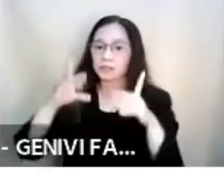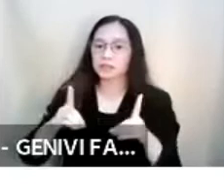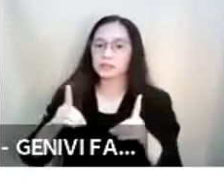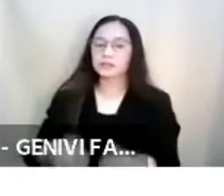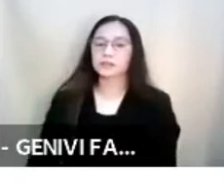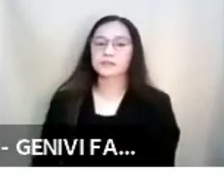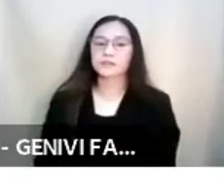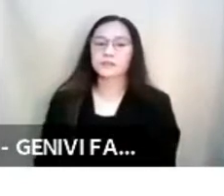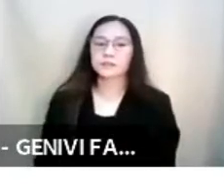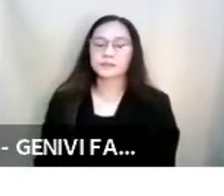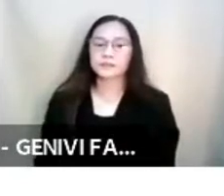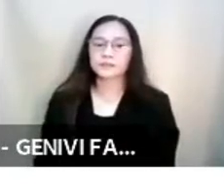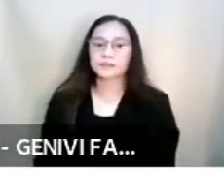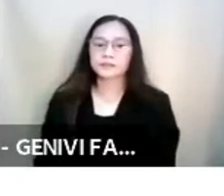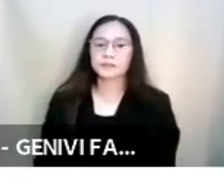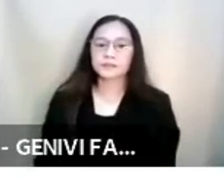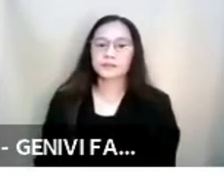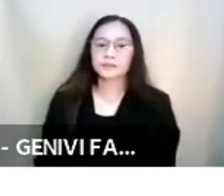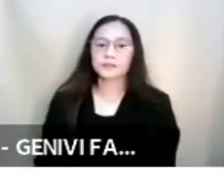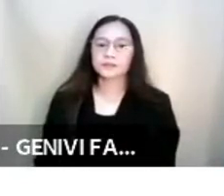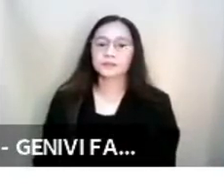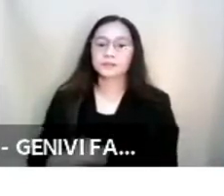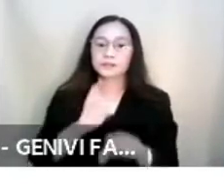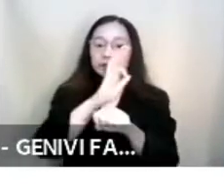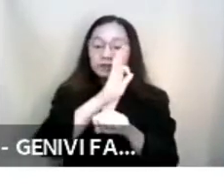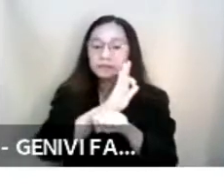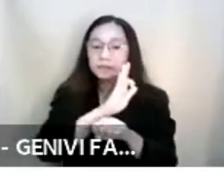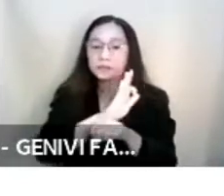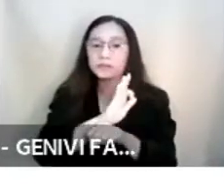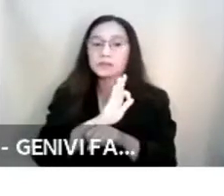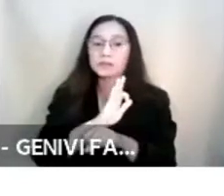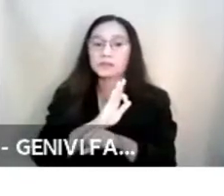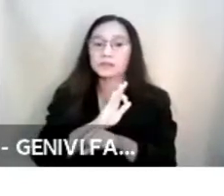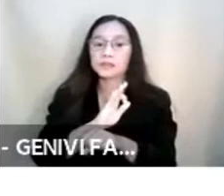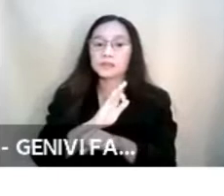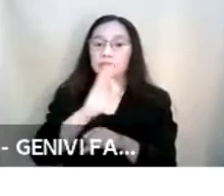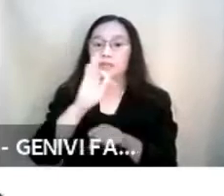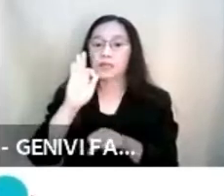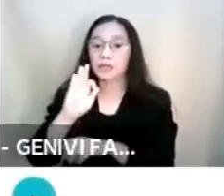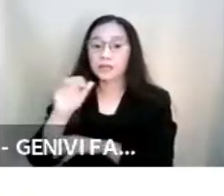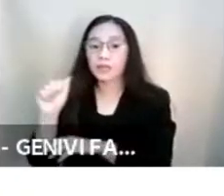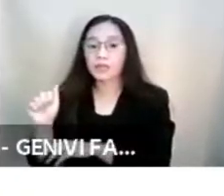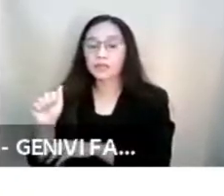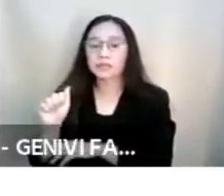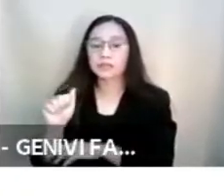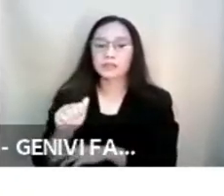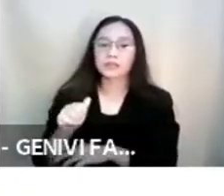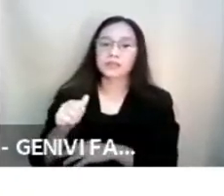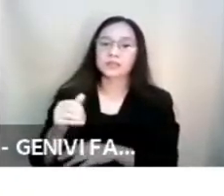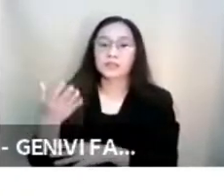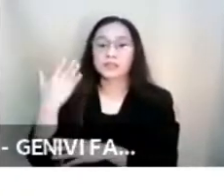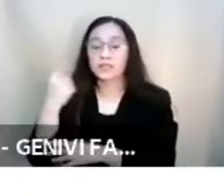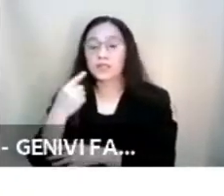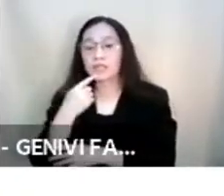Papasok din dyan, no, when we say functional academics, they're also exposed, nabanggit ko po kanina, yung personal hygiene, no,